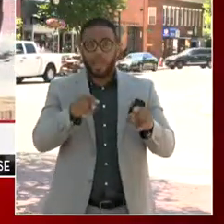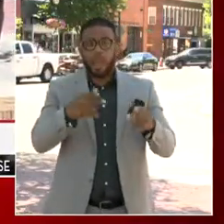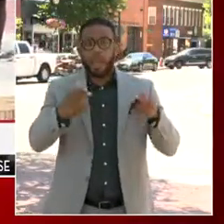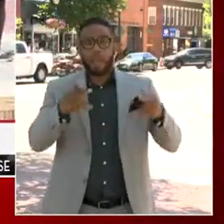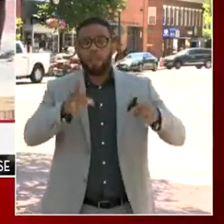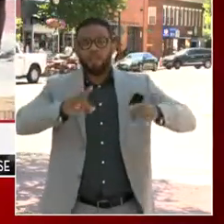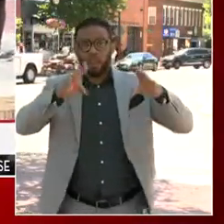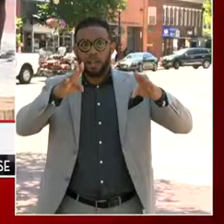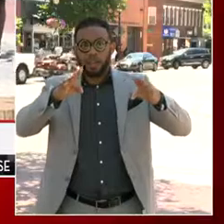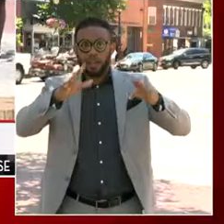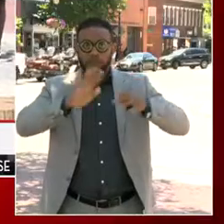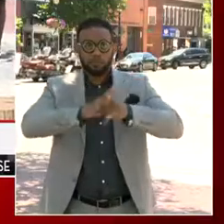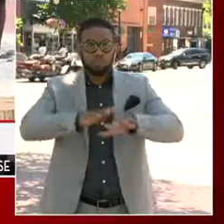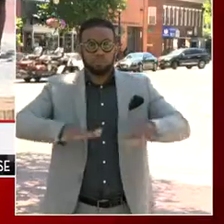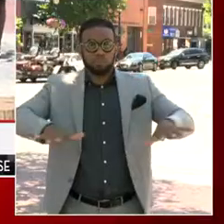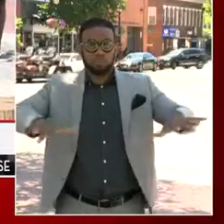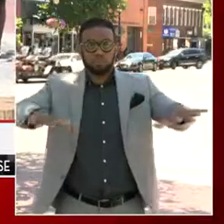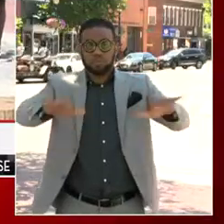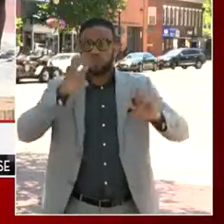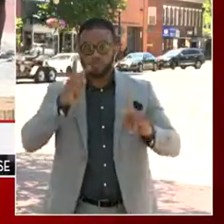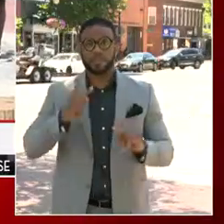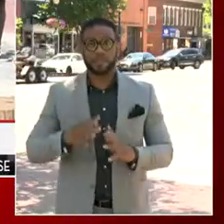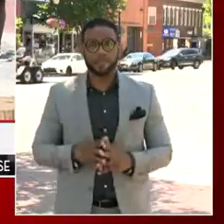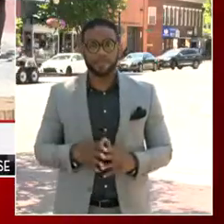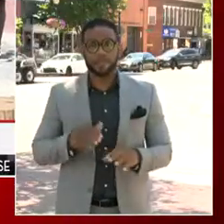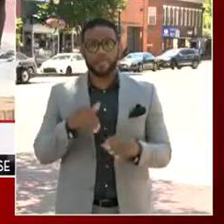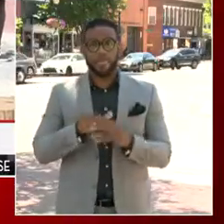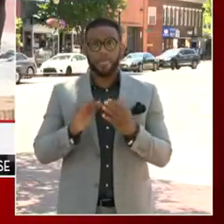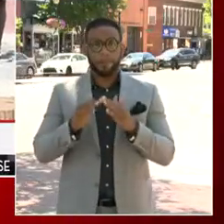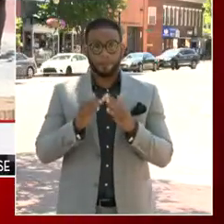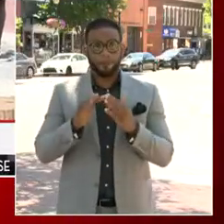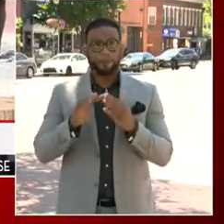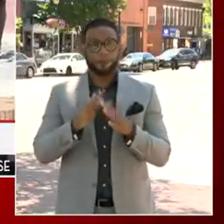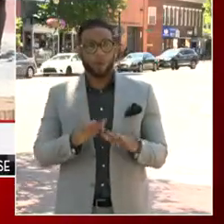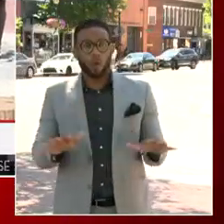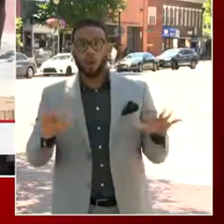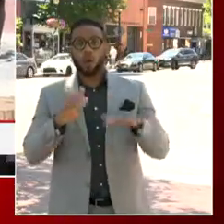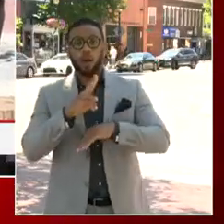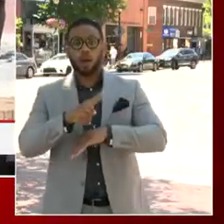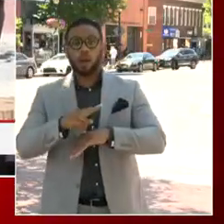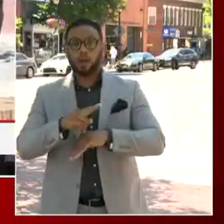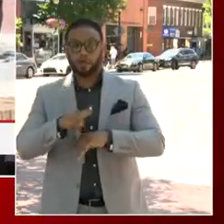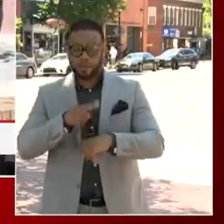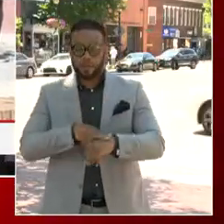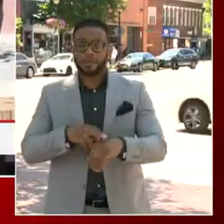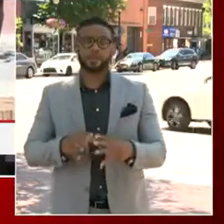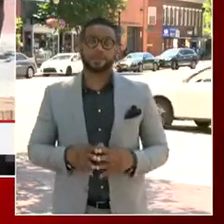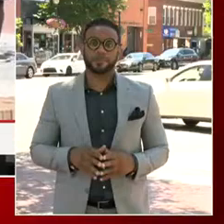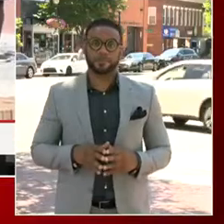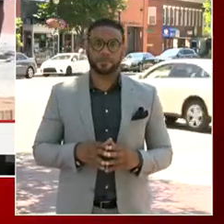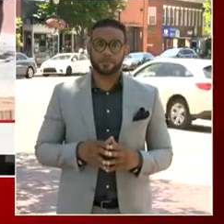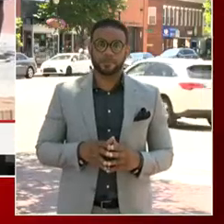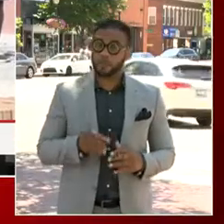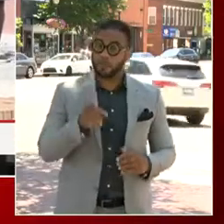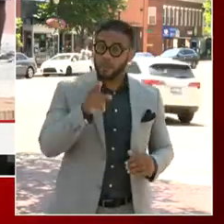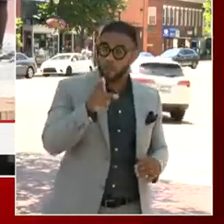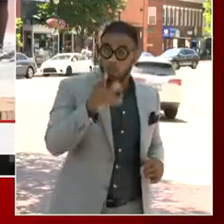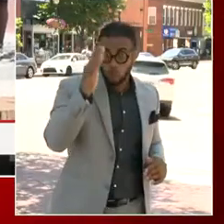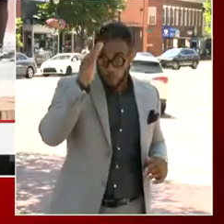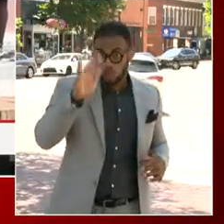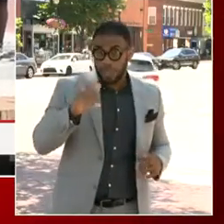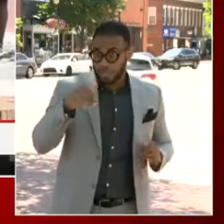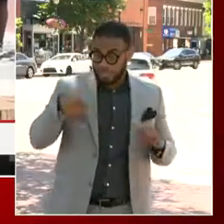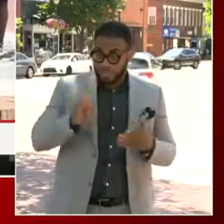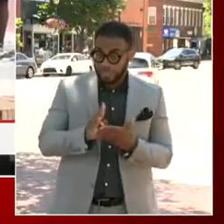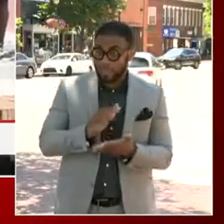gun violence epidemic that we see in cities and towns across America. You know that